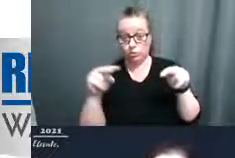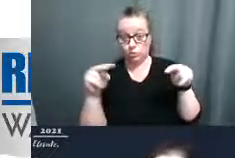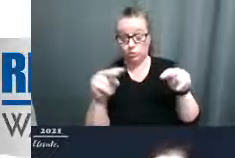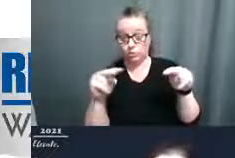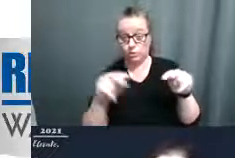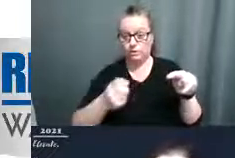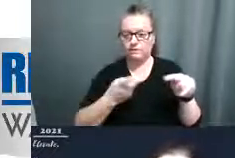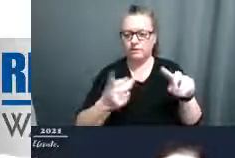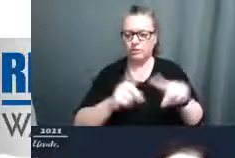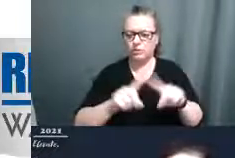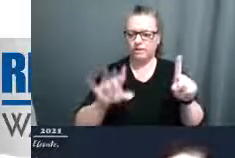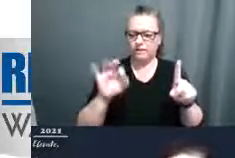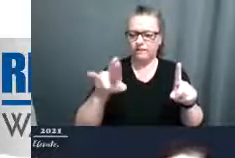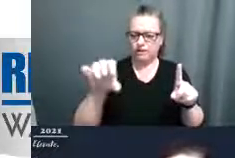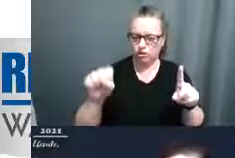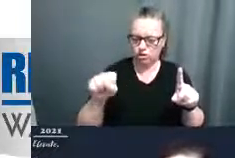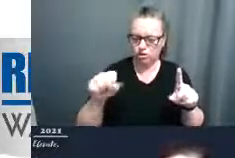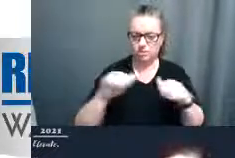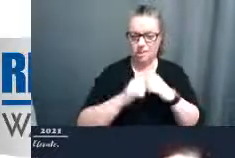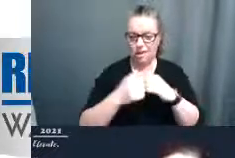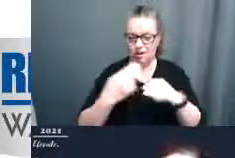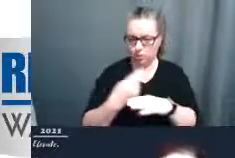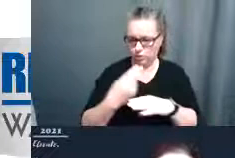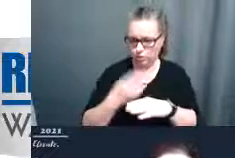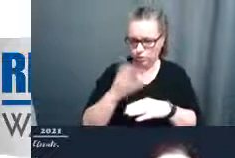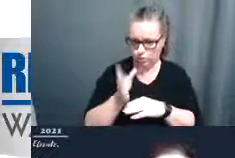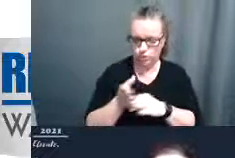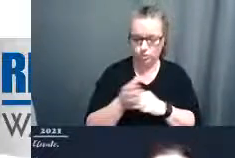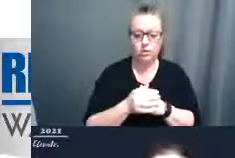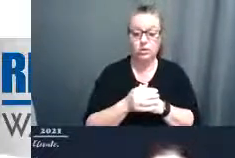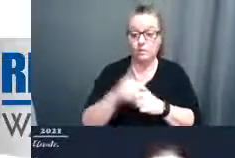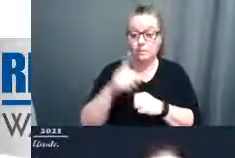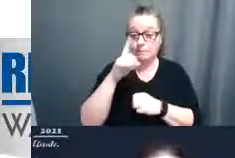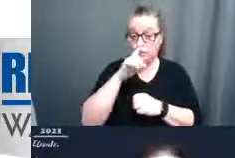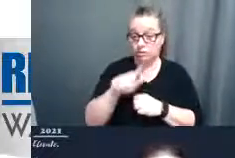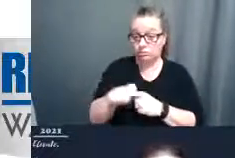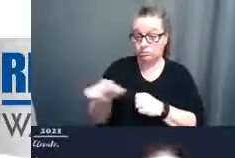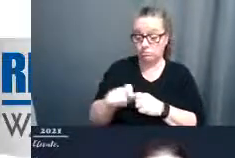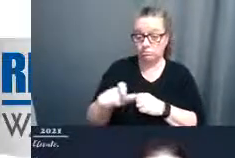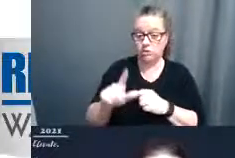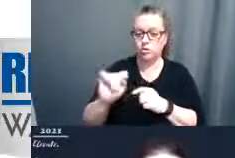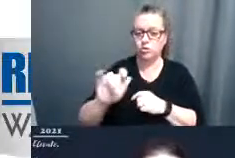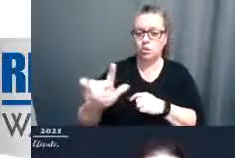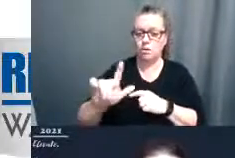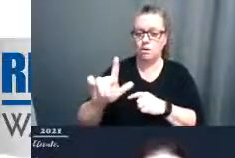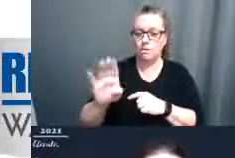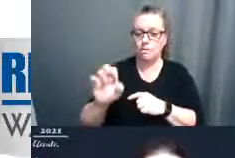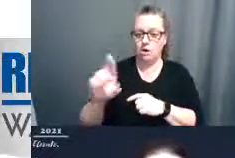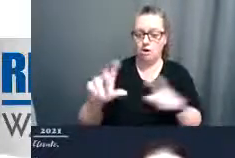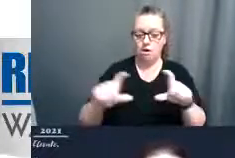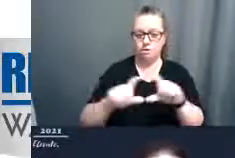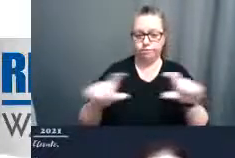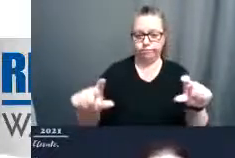different features in Zoom and how we'll use them. Move your mouse and the toolbar will appear and you can see the icons for